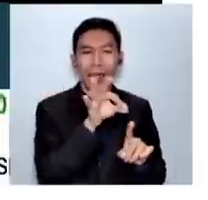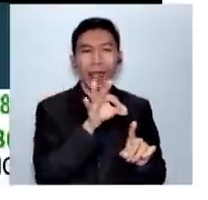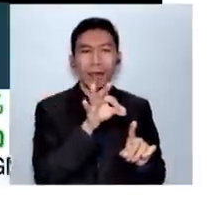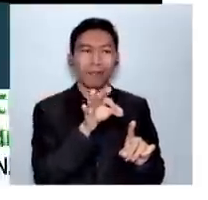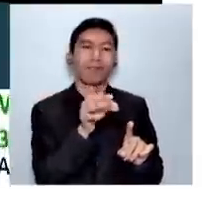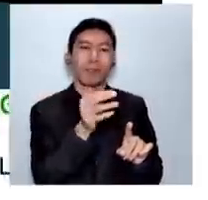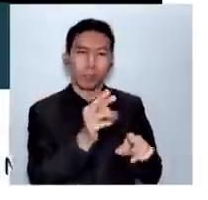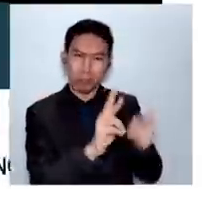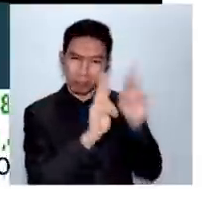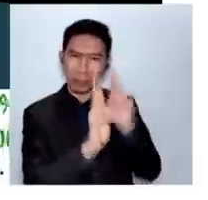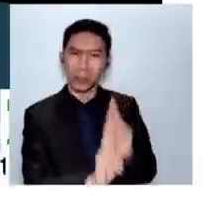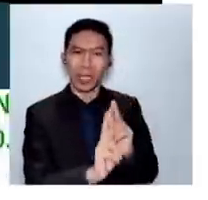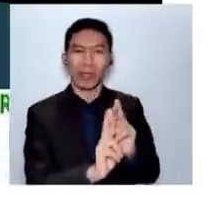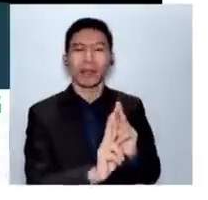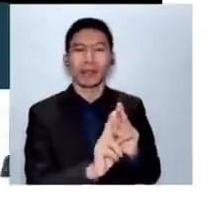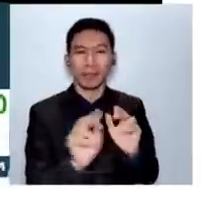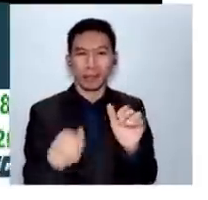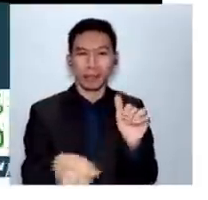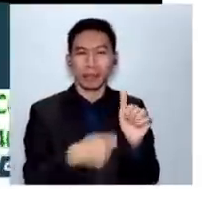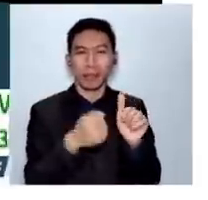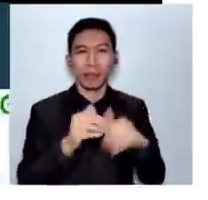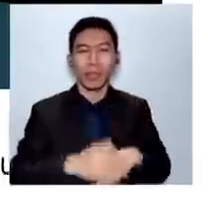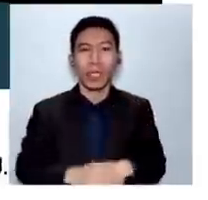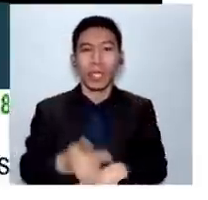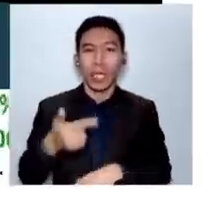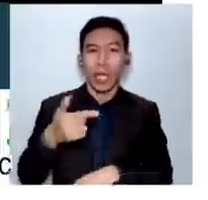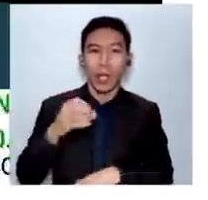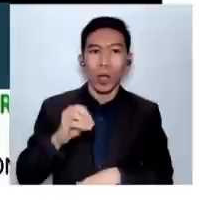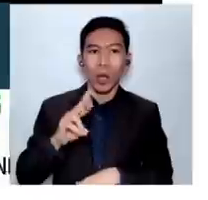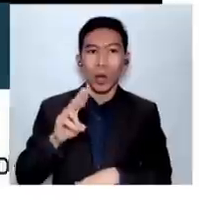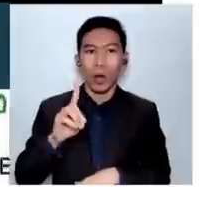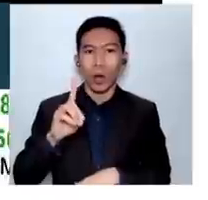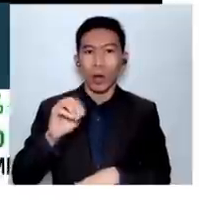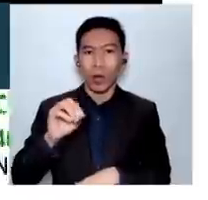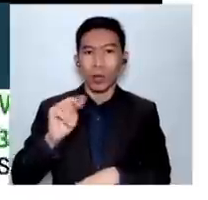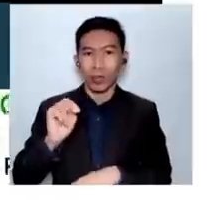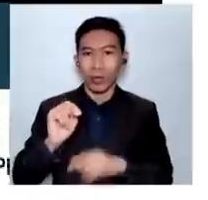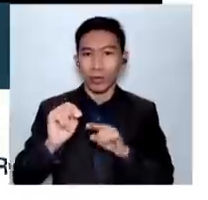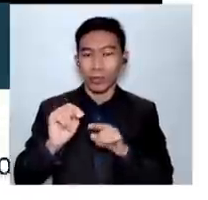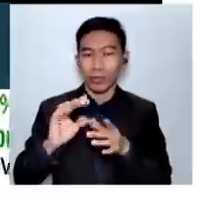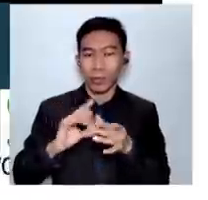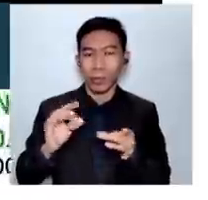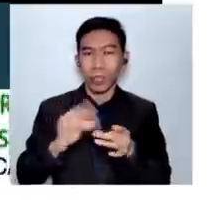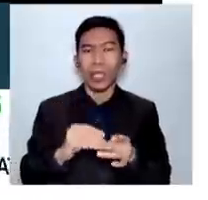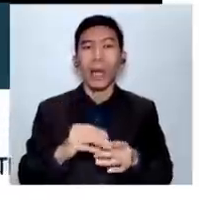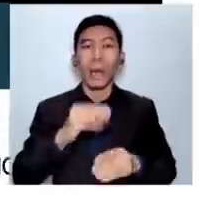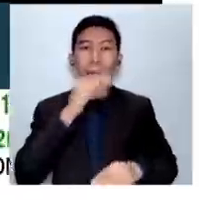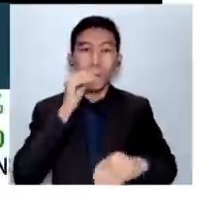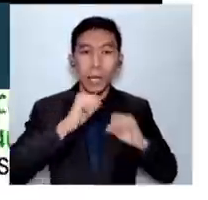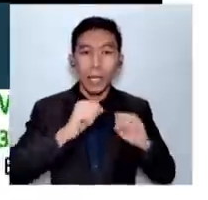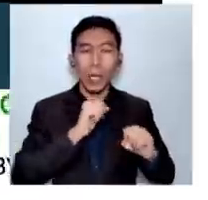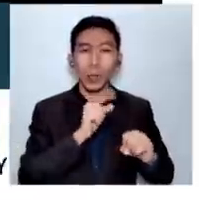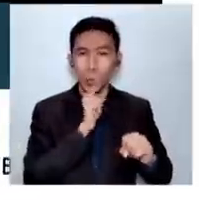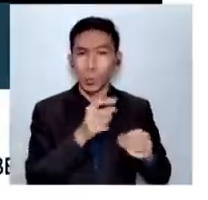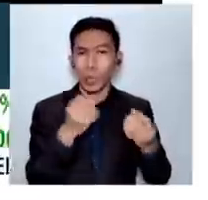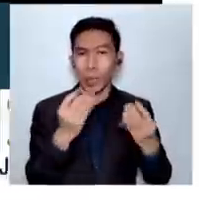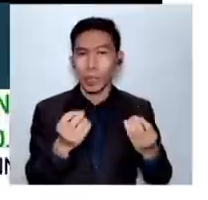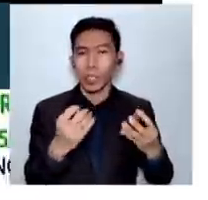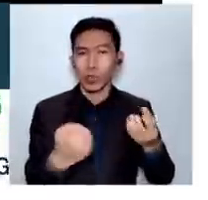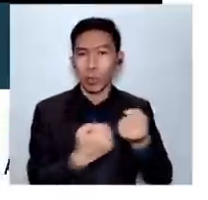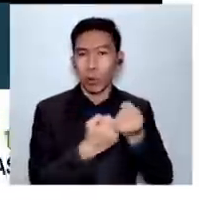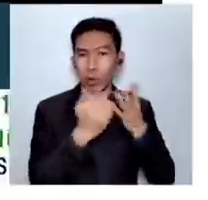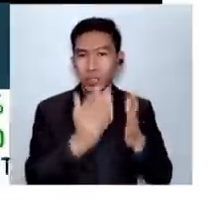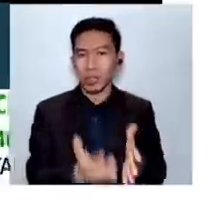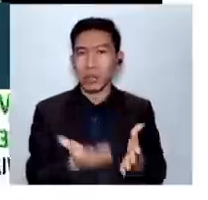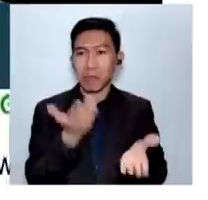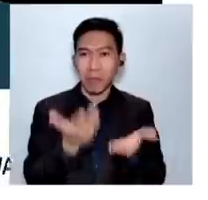And then about Senator Gordon, Senator Manny Pacquiao has many supporters and maybe they approach a lot of people.